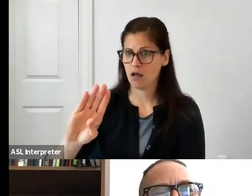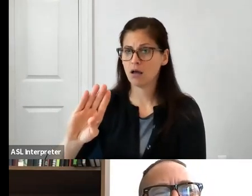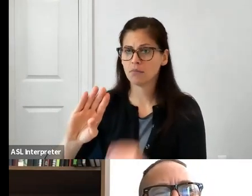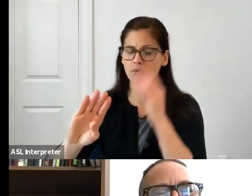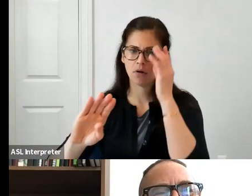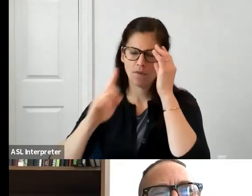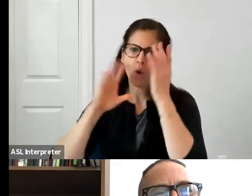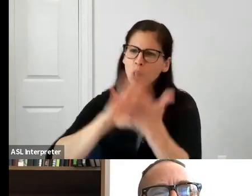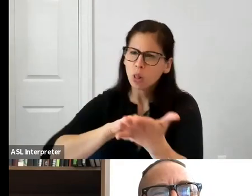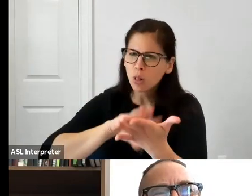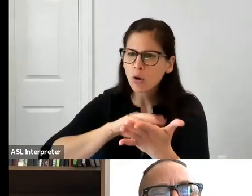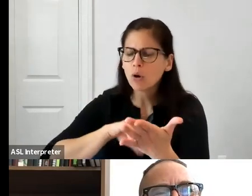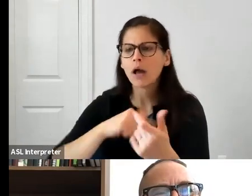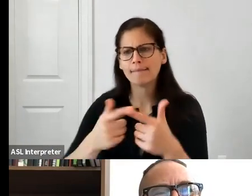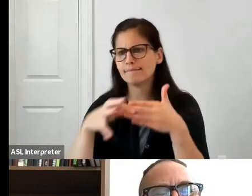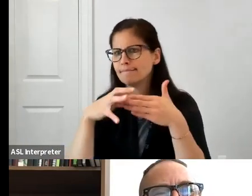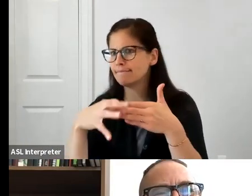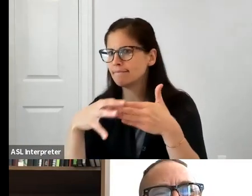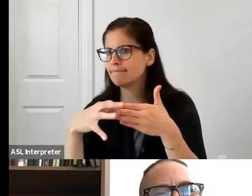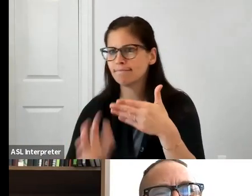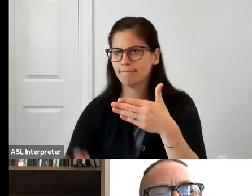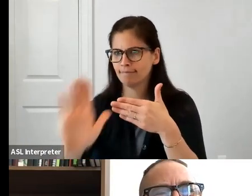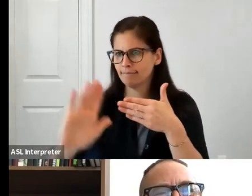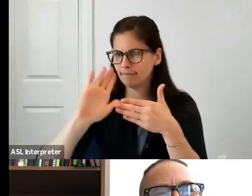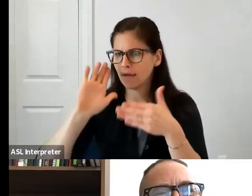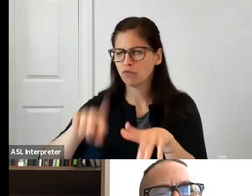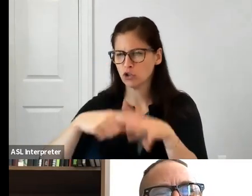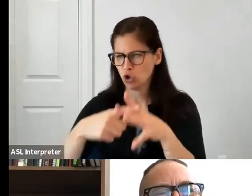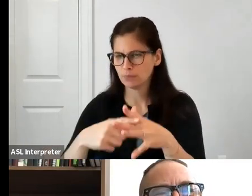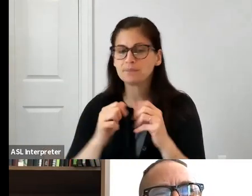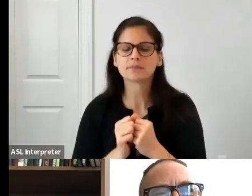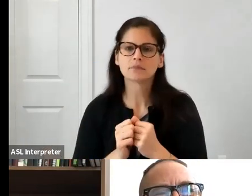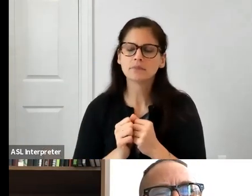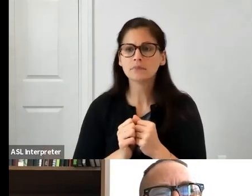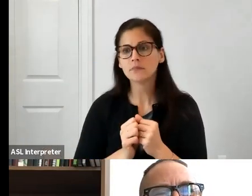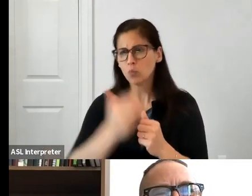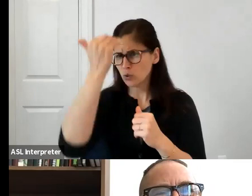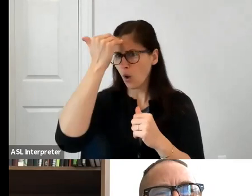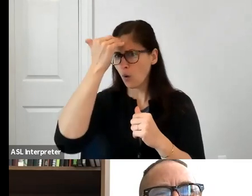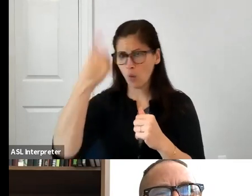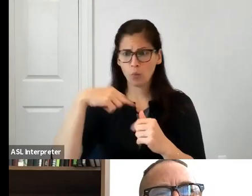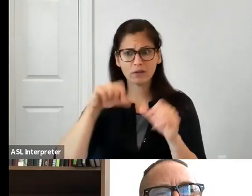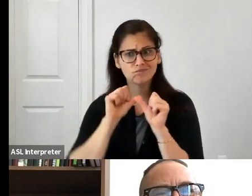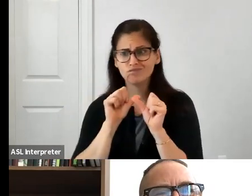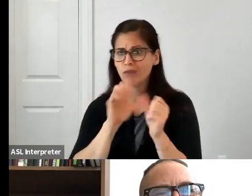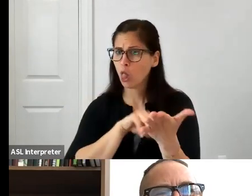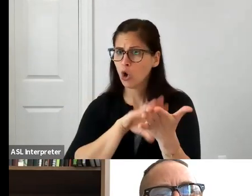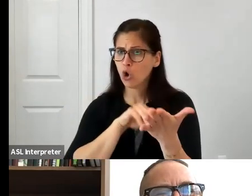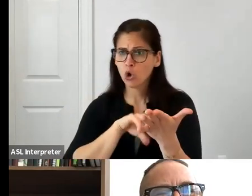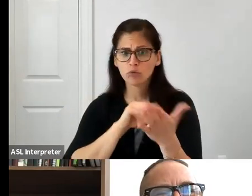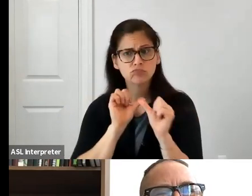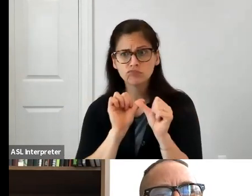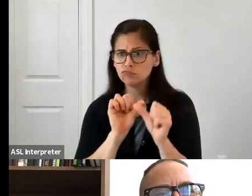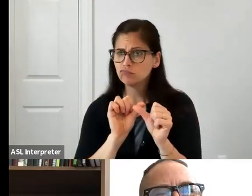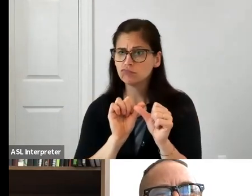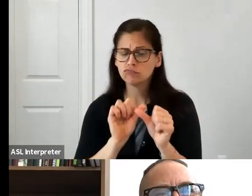the way very early on. And we acknowledge that we are continuing to learn